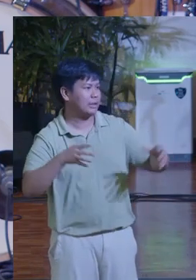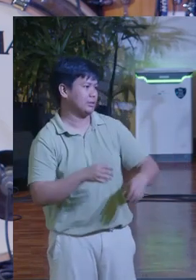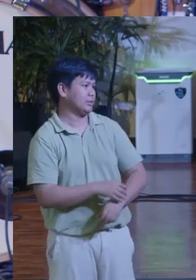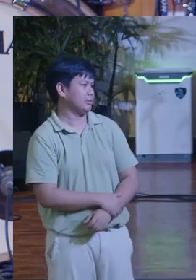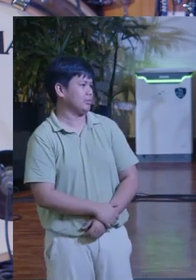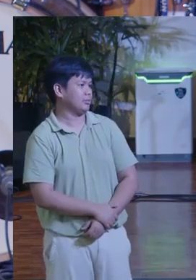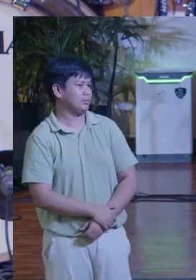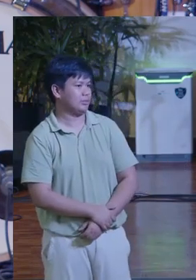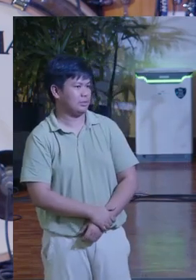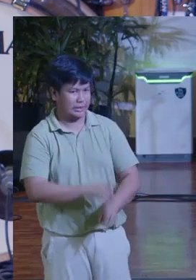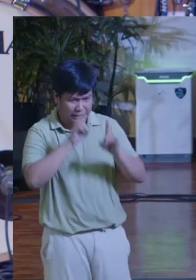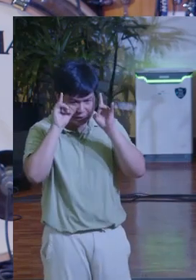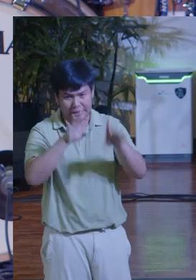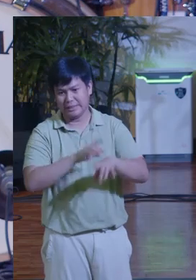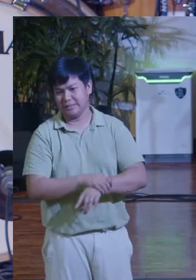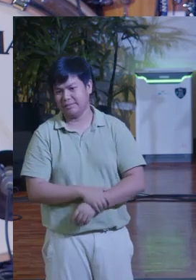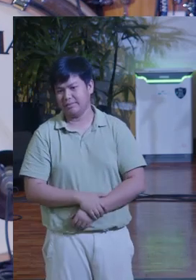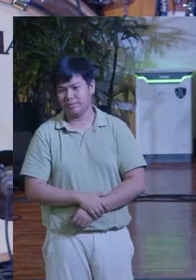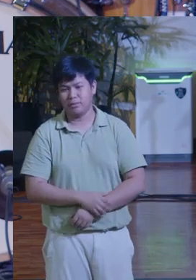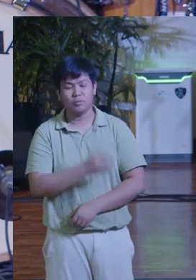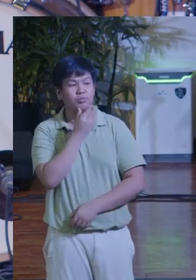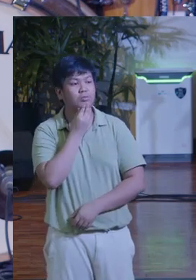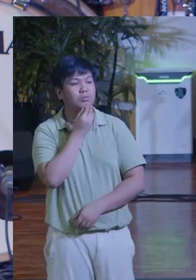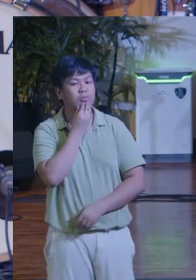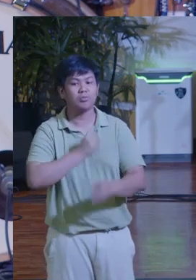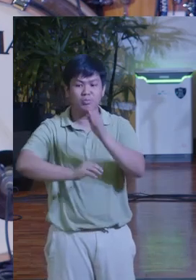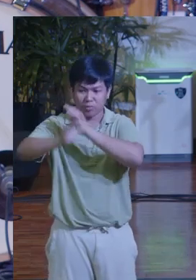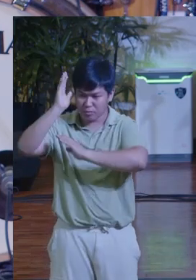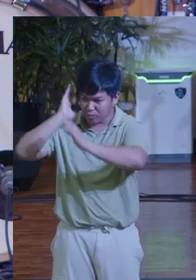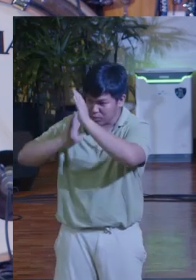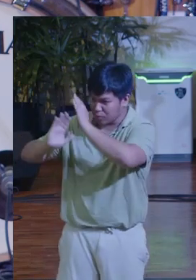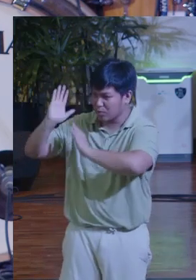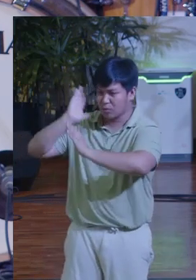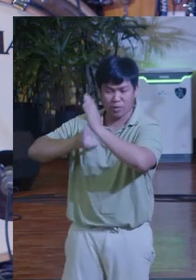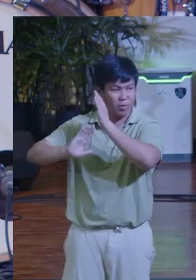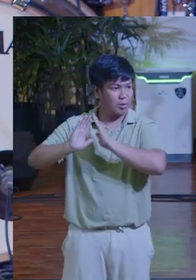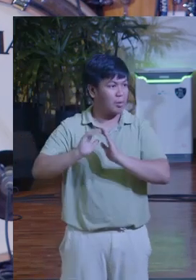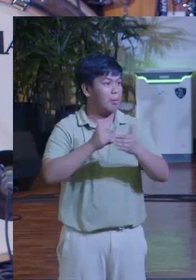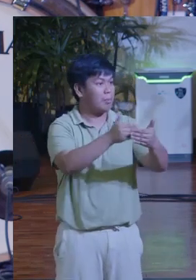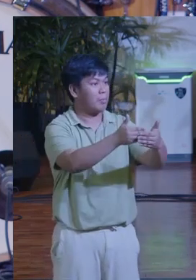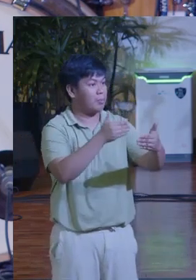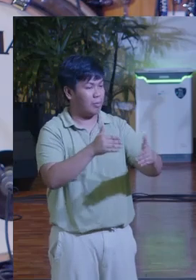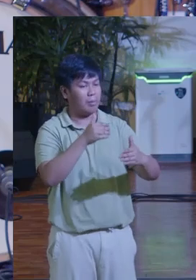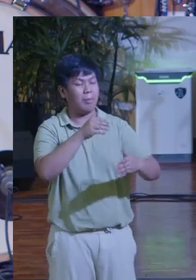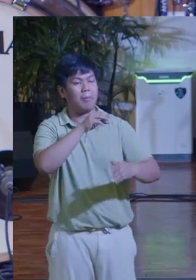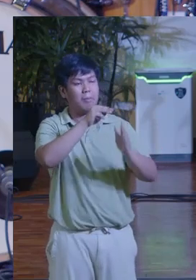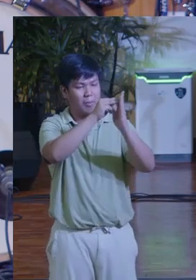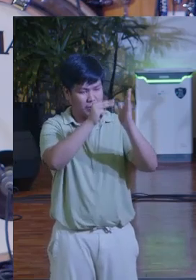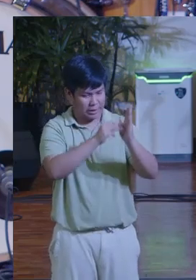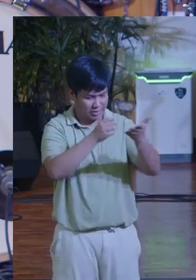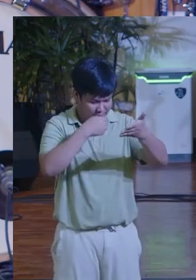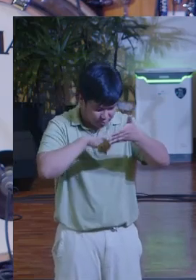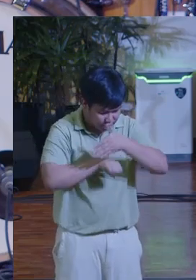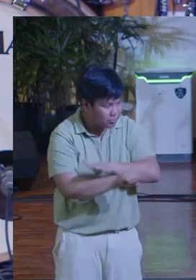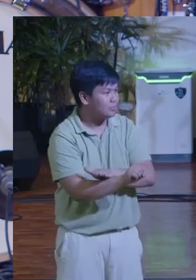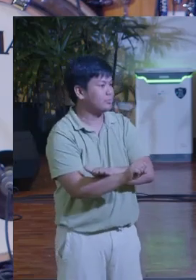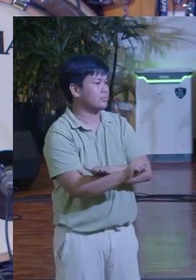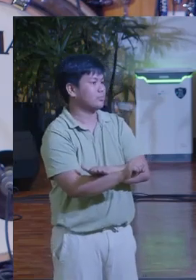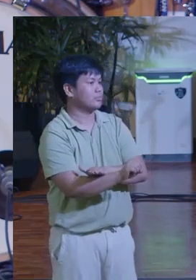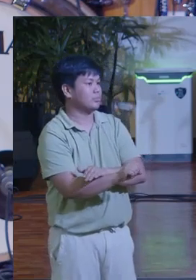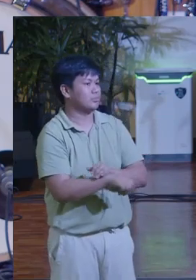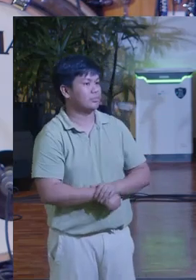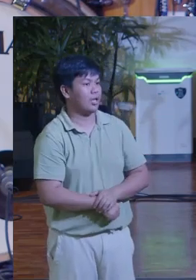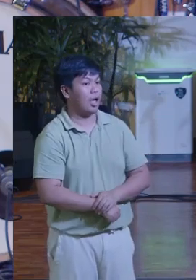Ito po ang kondisyon ng Israel nung ipanganak si Moses. Siya